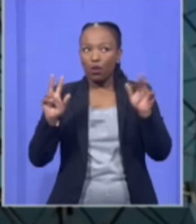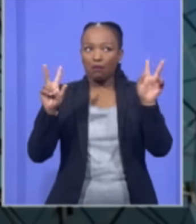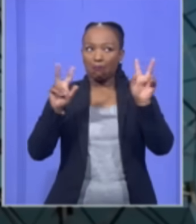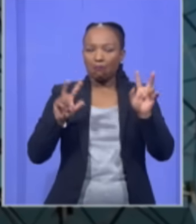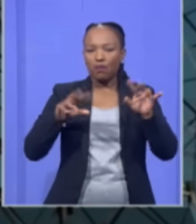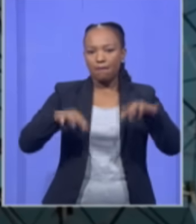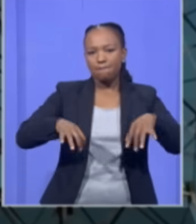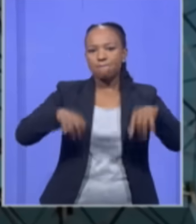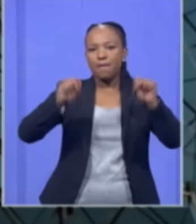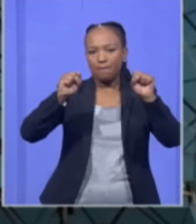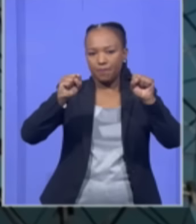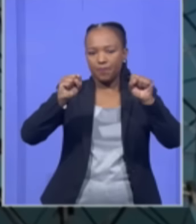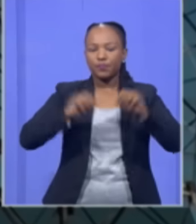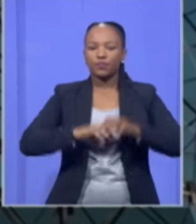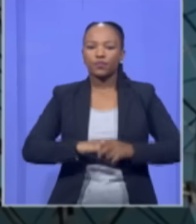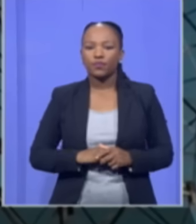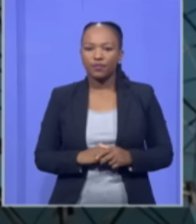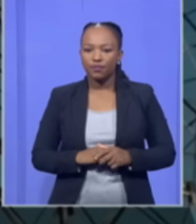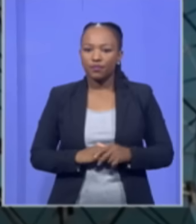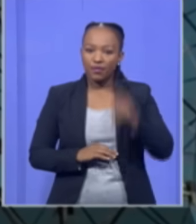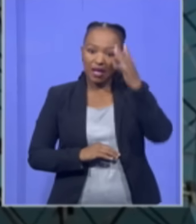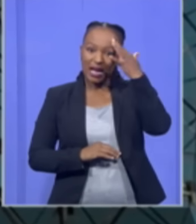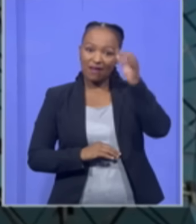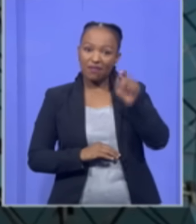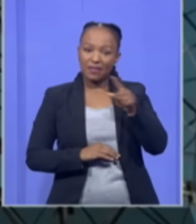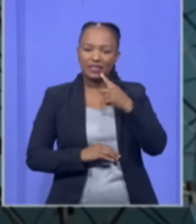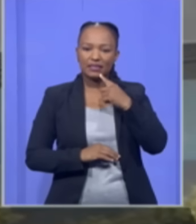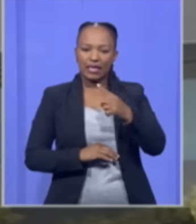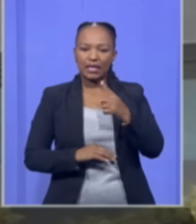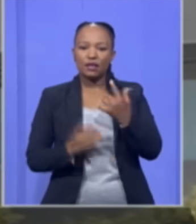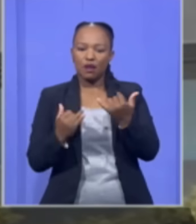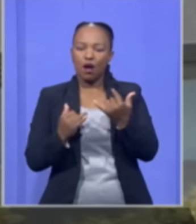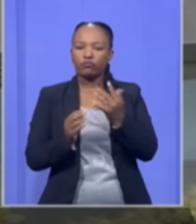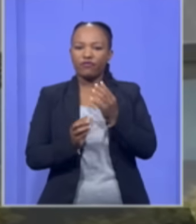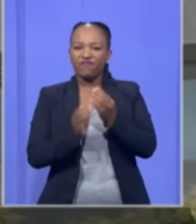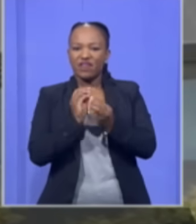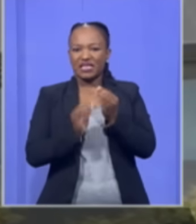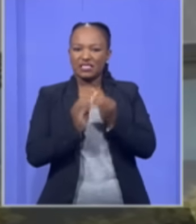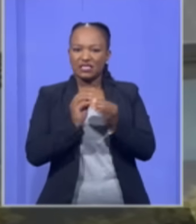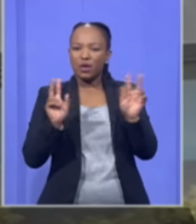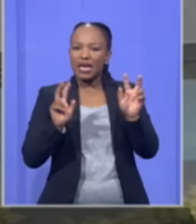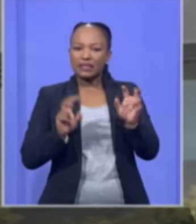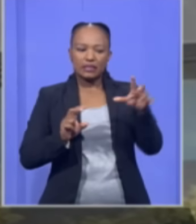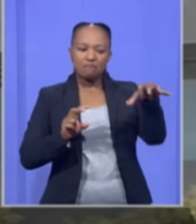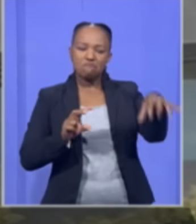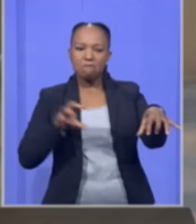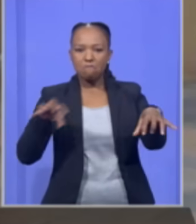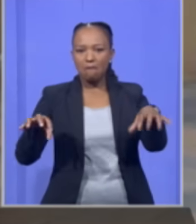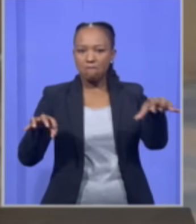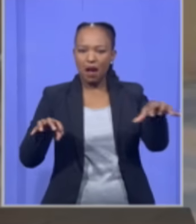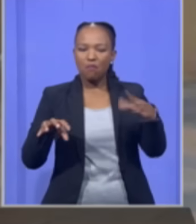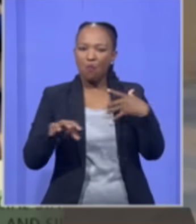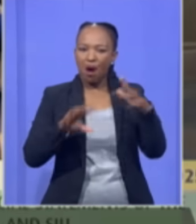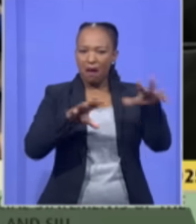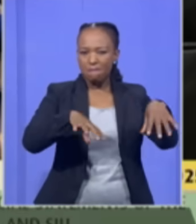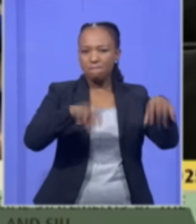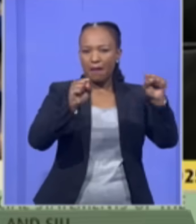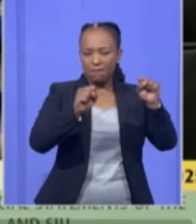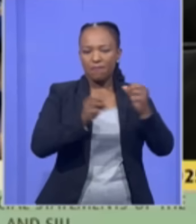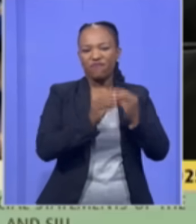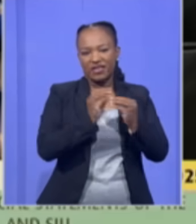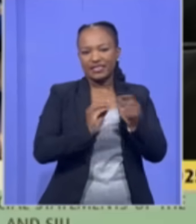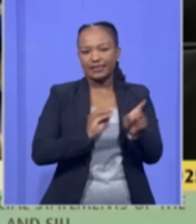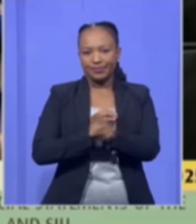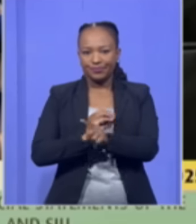shedding. Mmuso o bolela ha o sebetsa ka thata o lokisa diteishene tse etsang hore ho be le timatima. I have